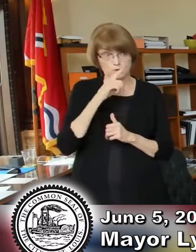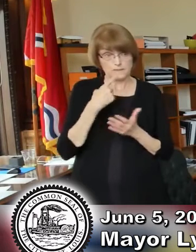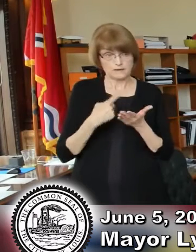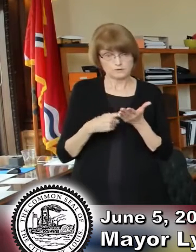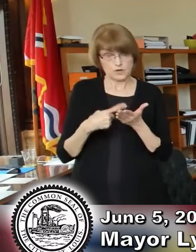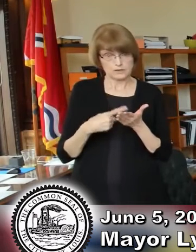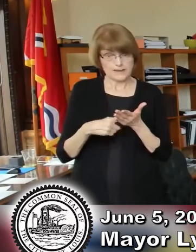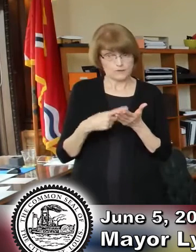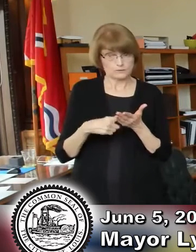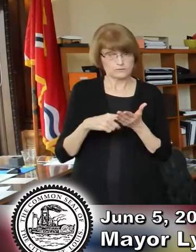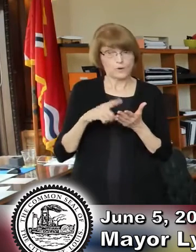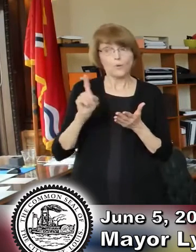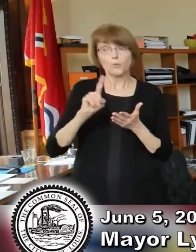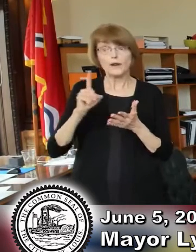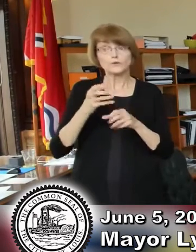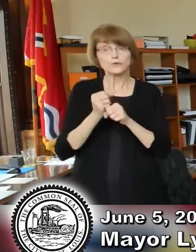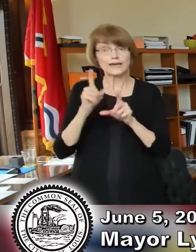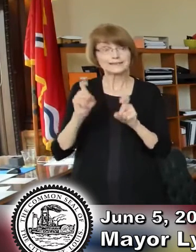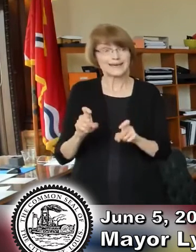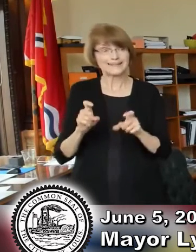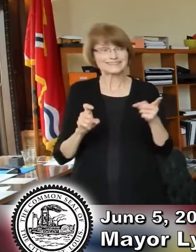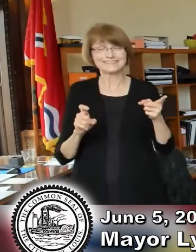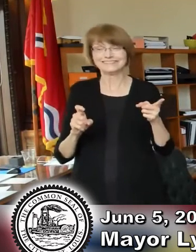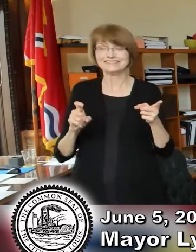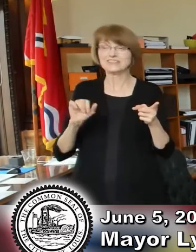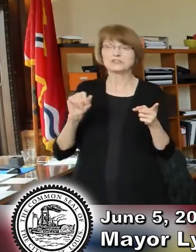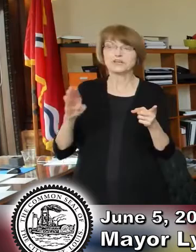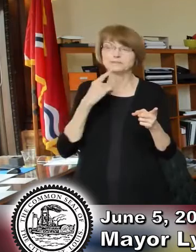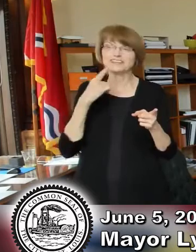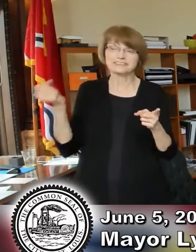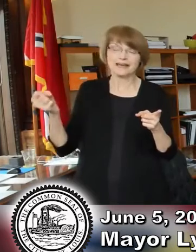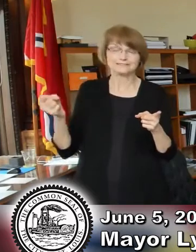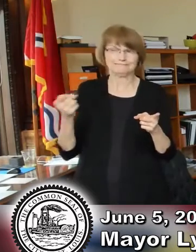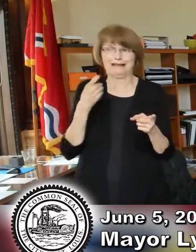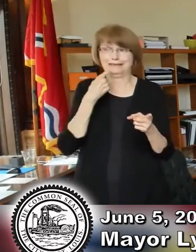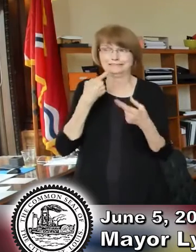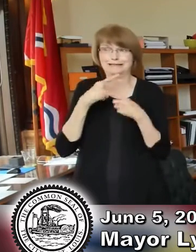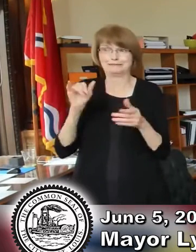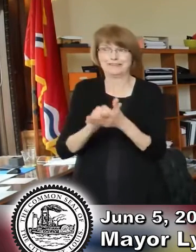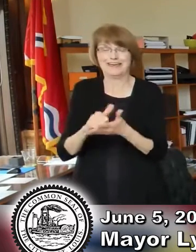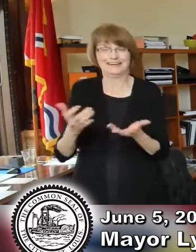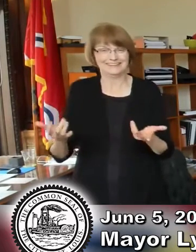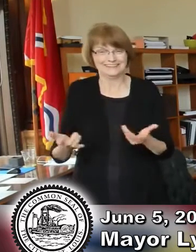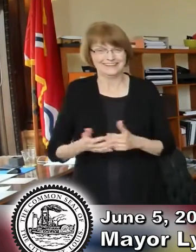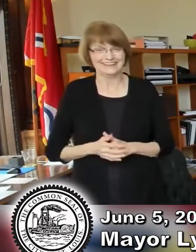everybody can get a test now? Well, you just I guess said we can. I guess I just did that. So,